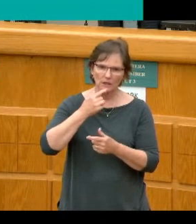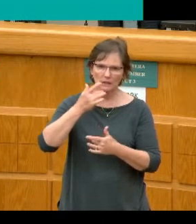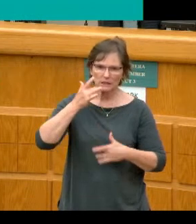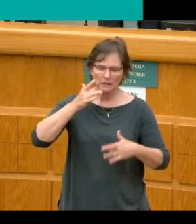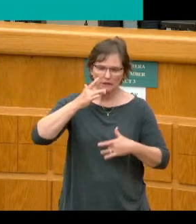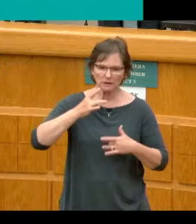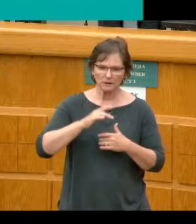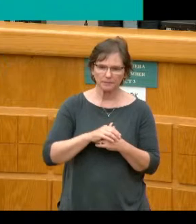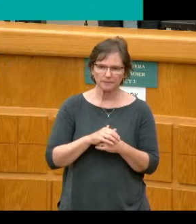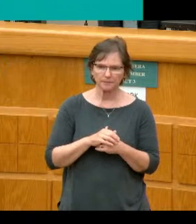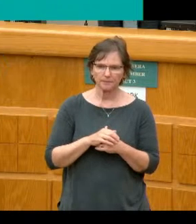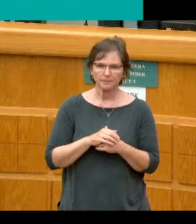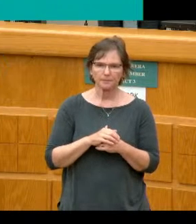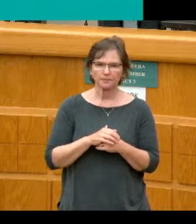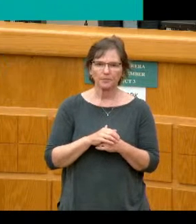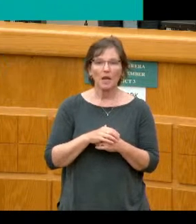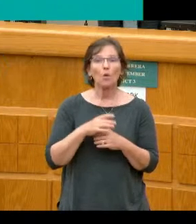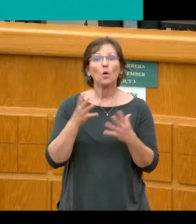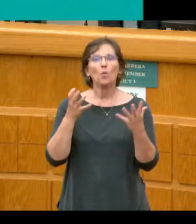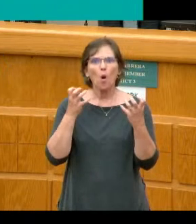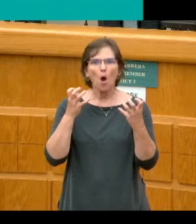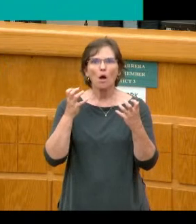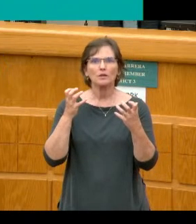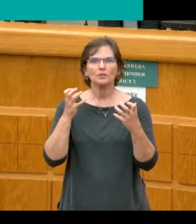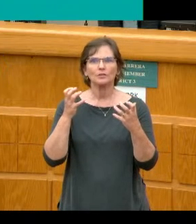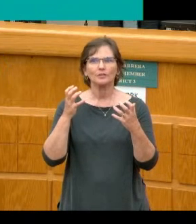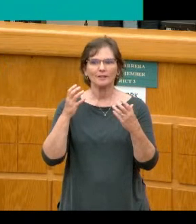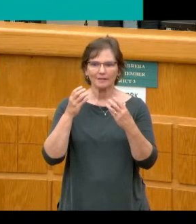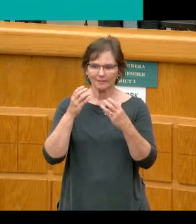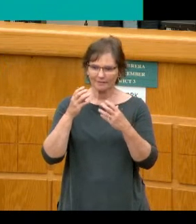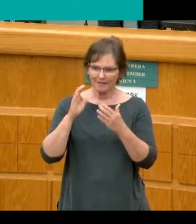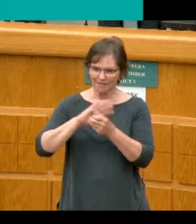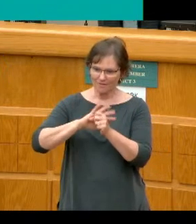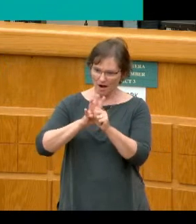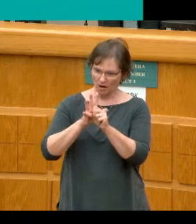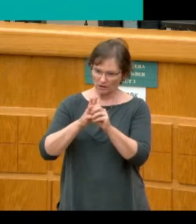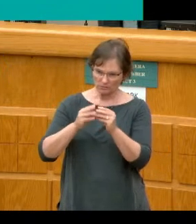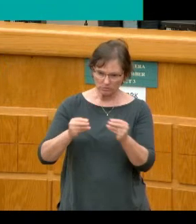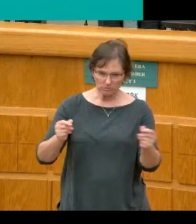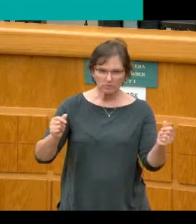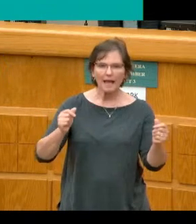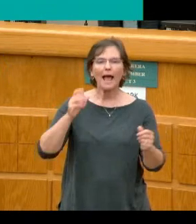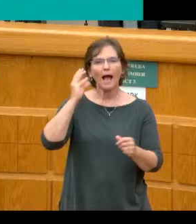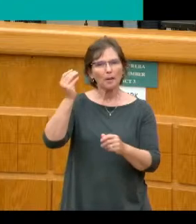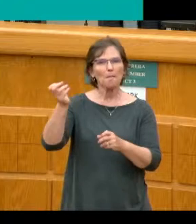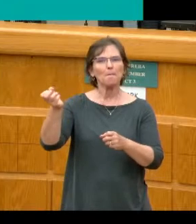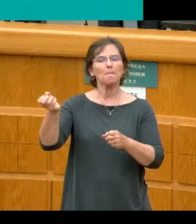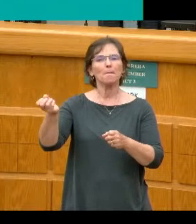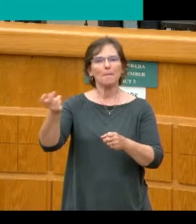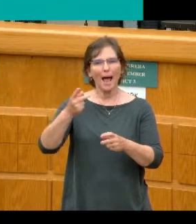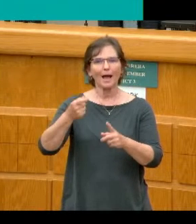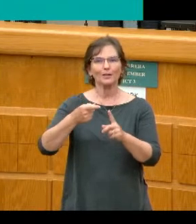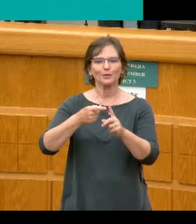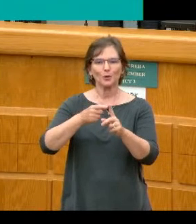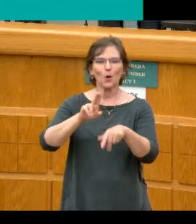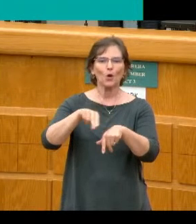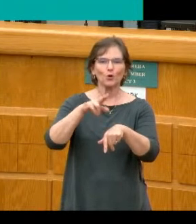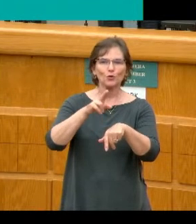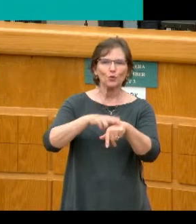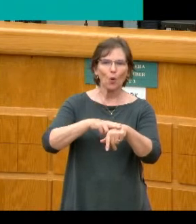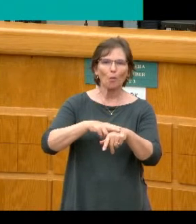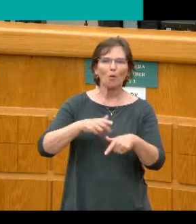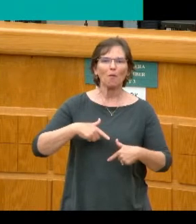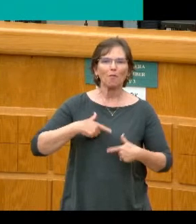being approved and ready for distribution. So this is hope. Now, as for now,